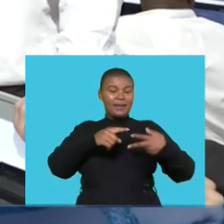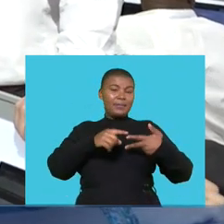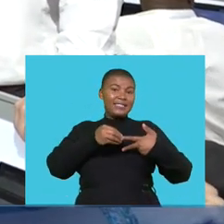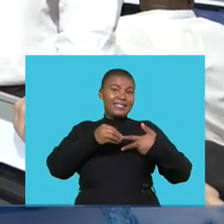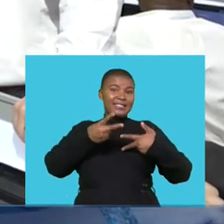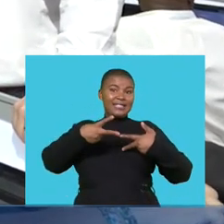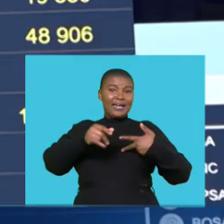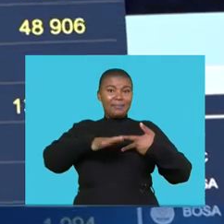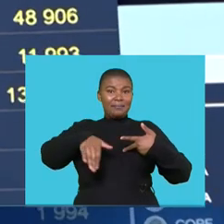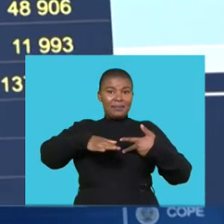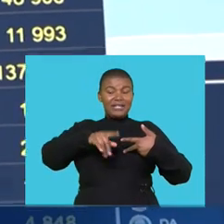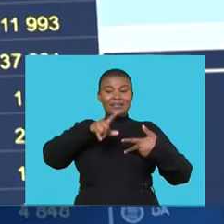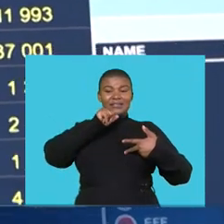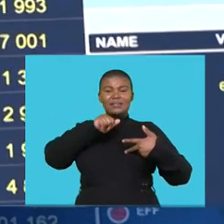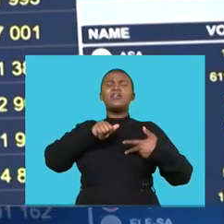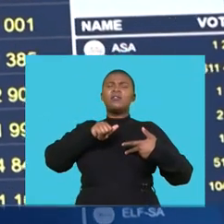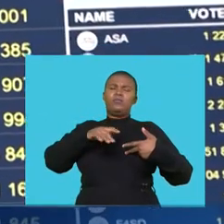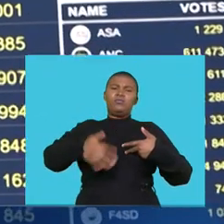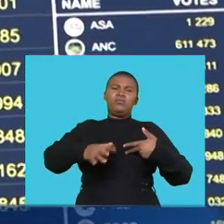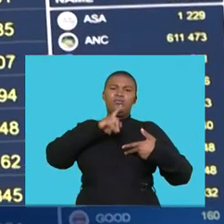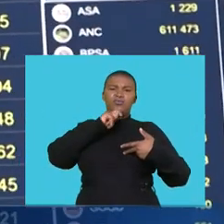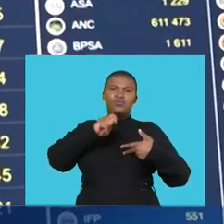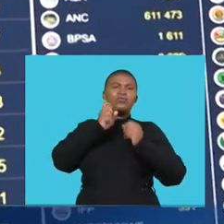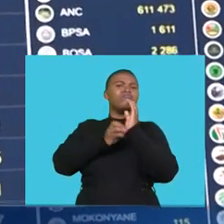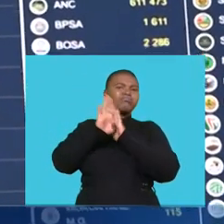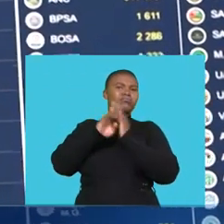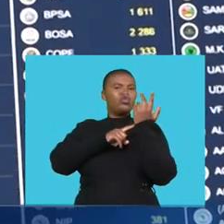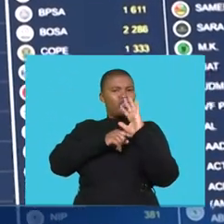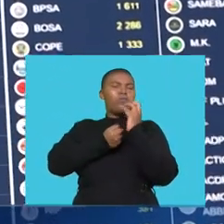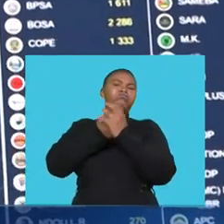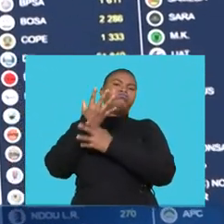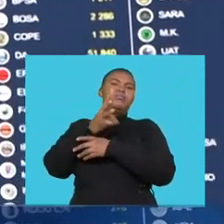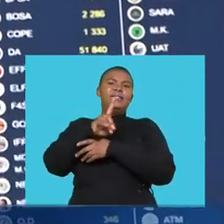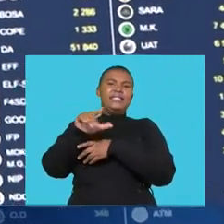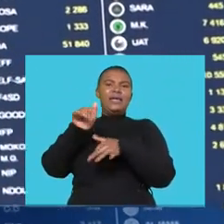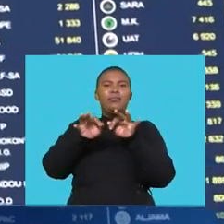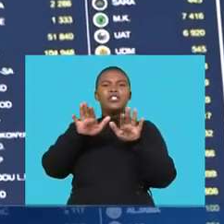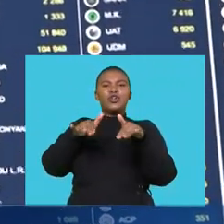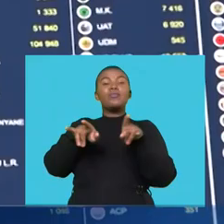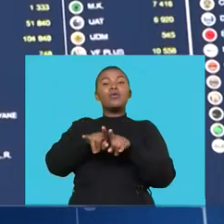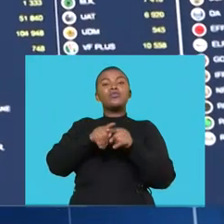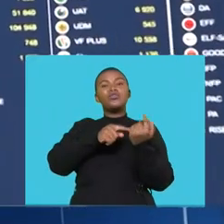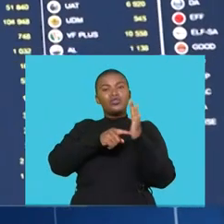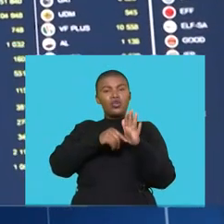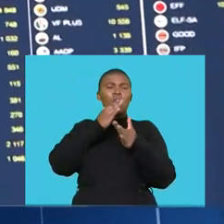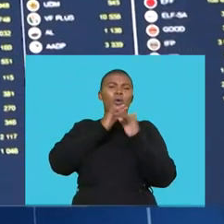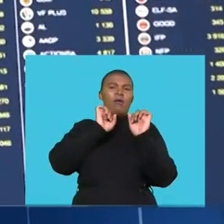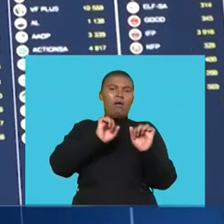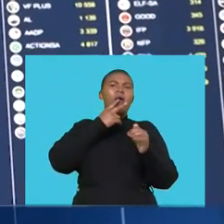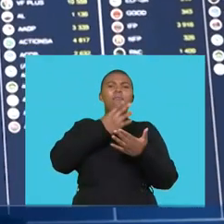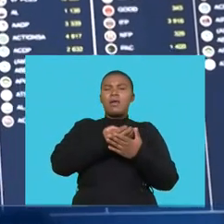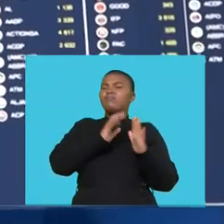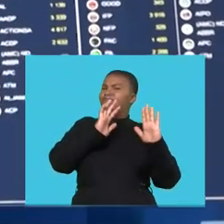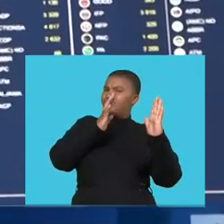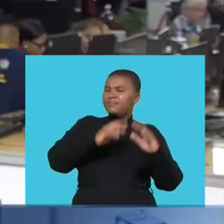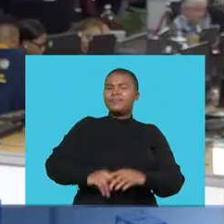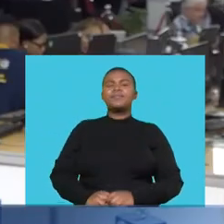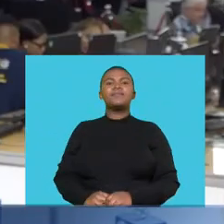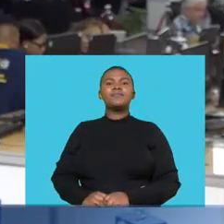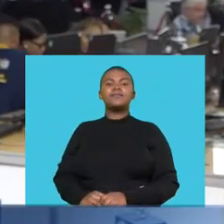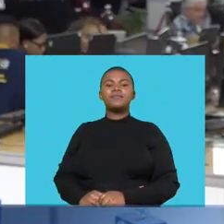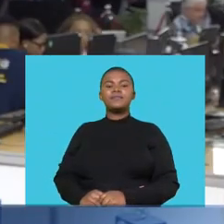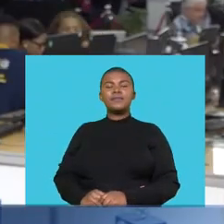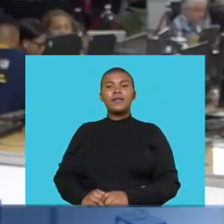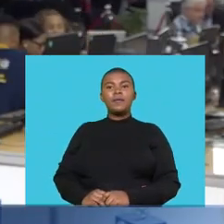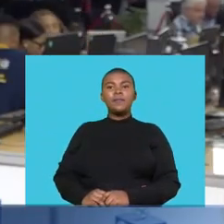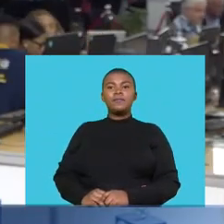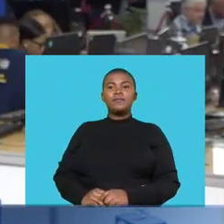very